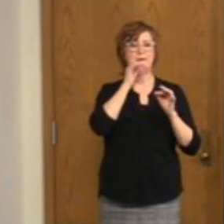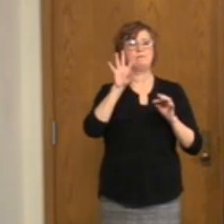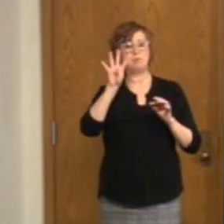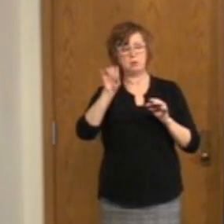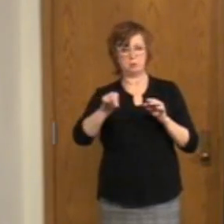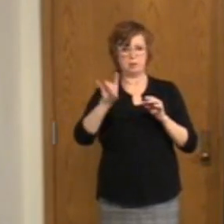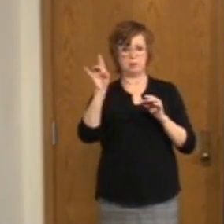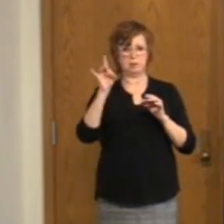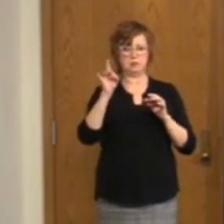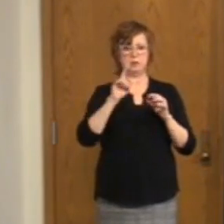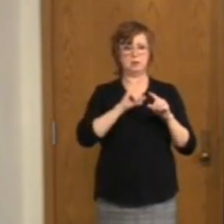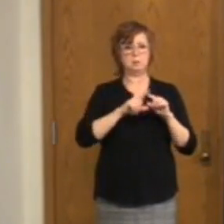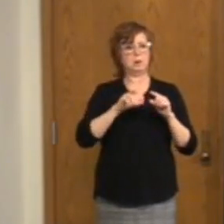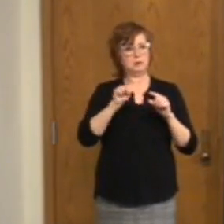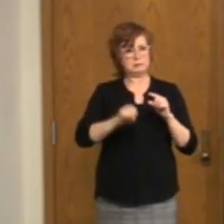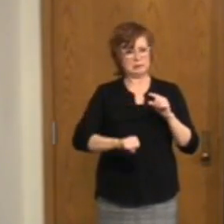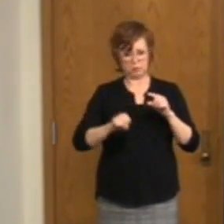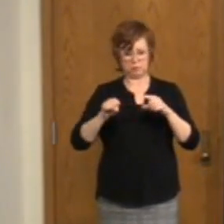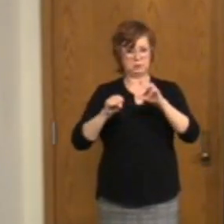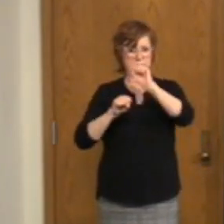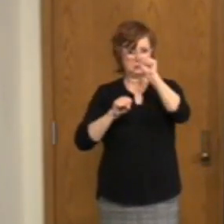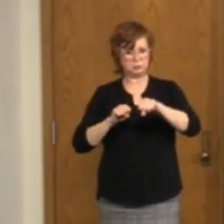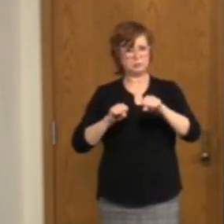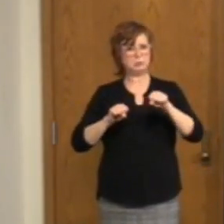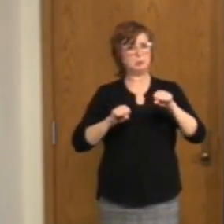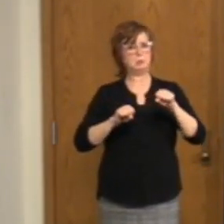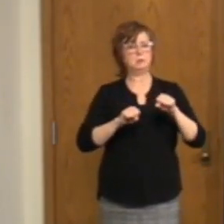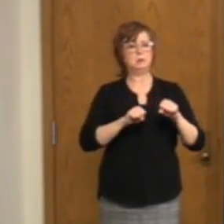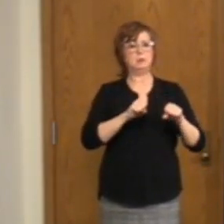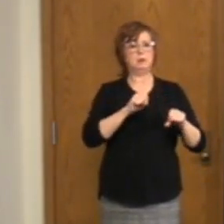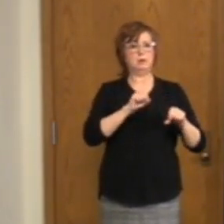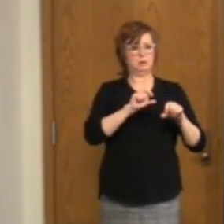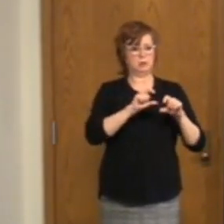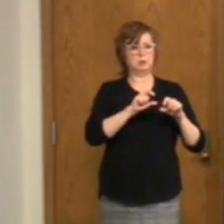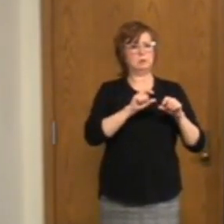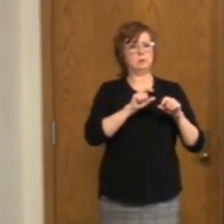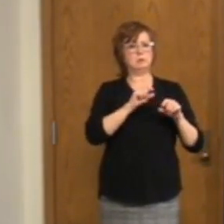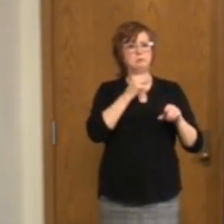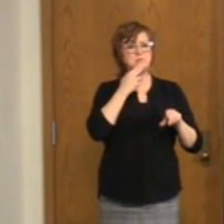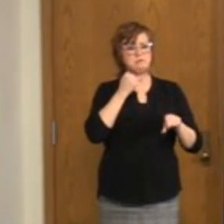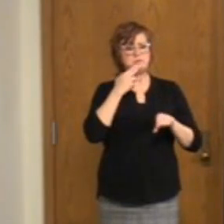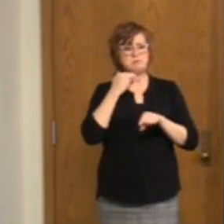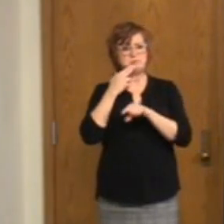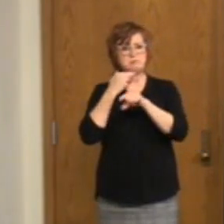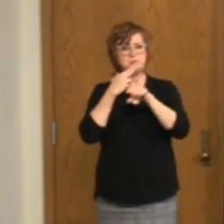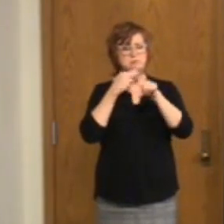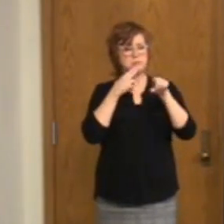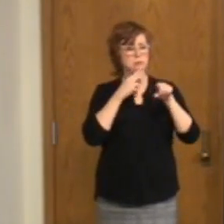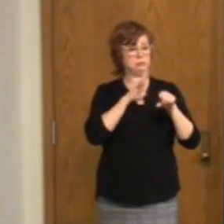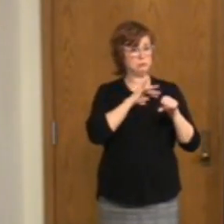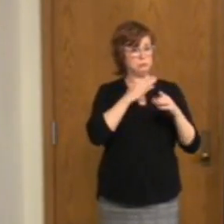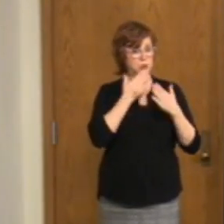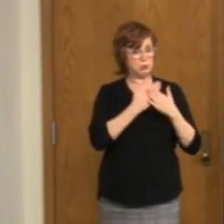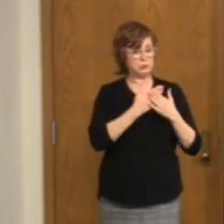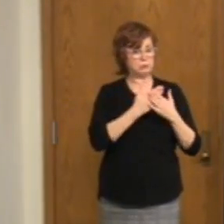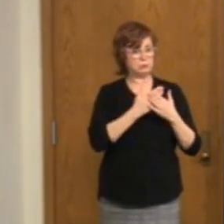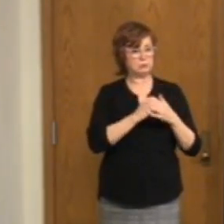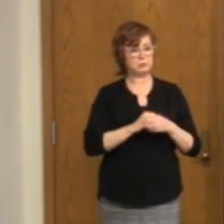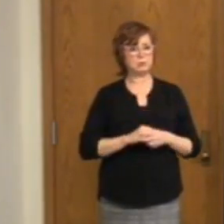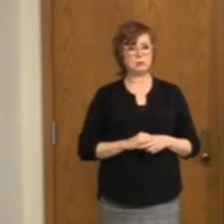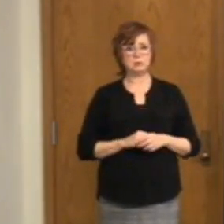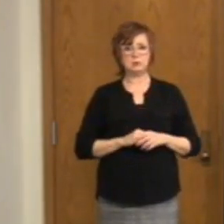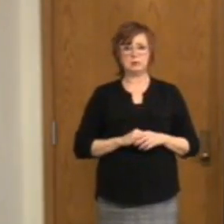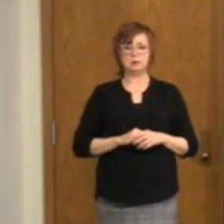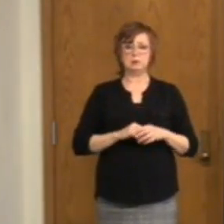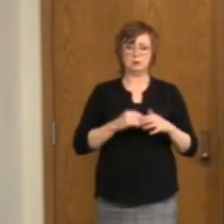already reaching that safe level, and that's significant. So we want to make sure that we recognize that, but also a bit of care